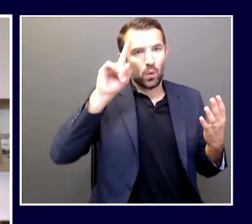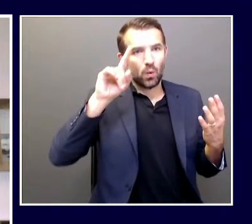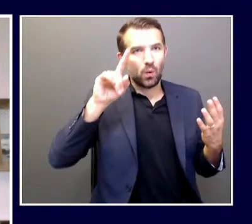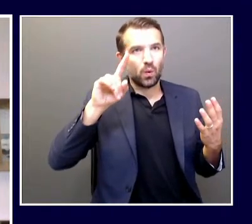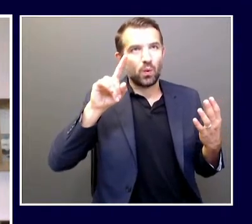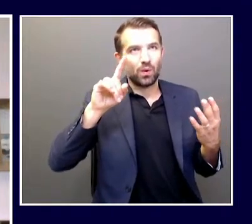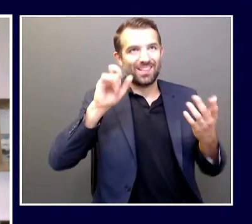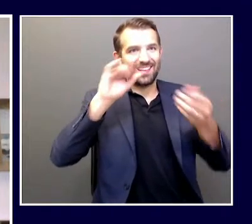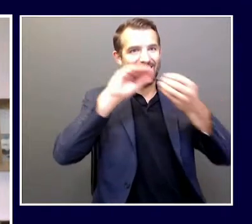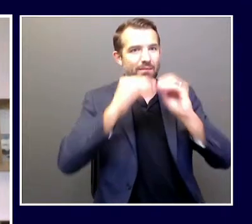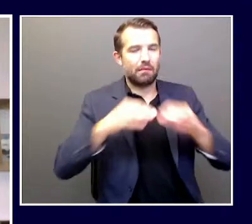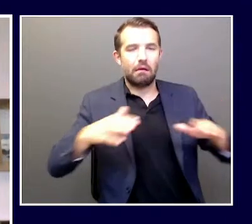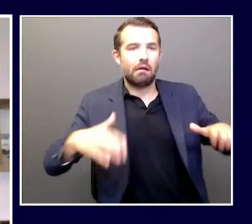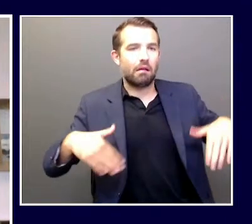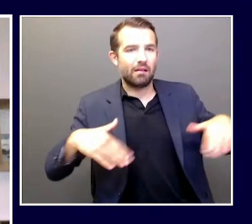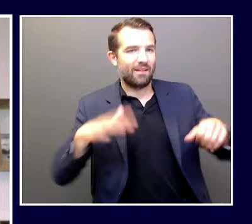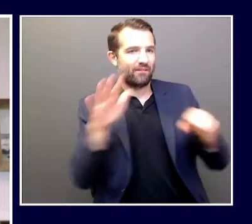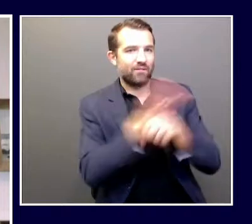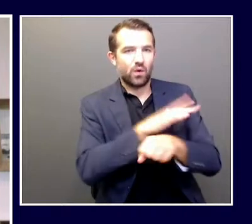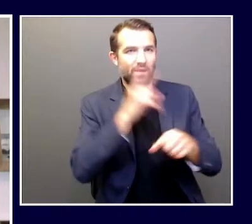direction as well.